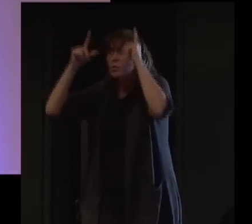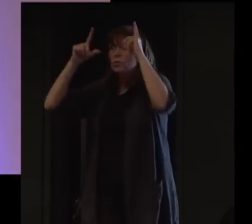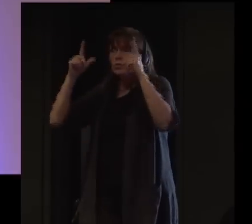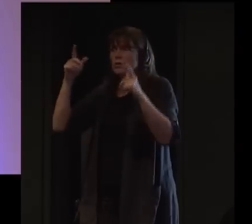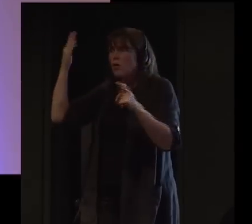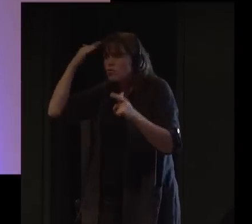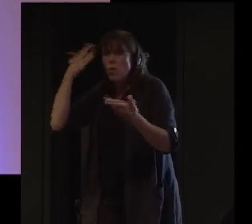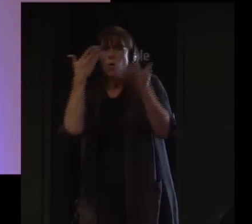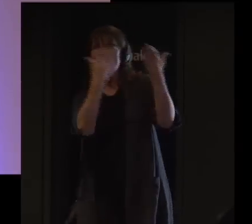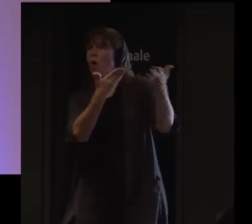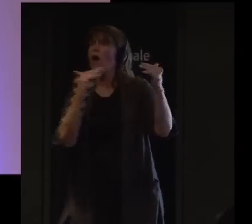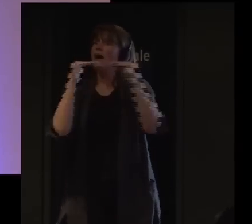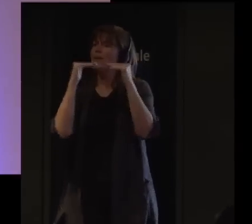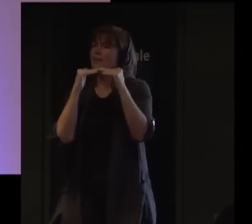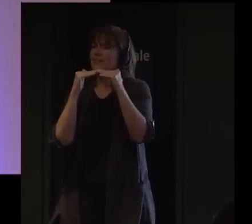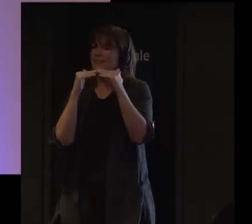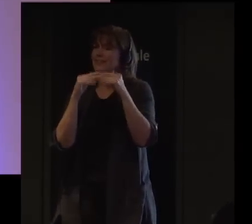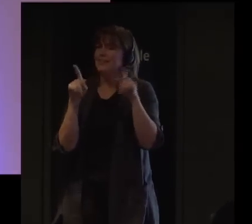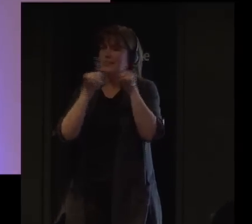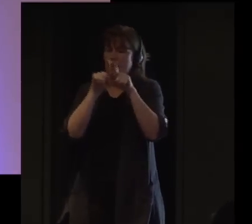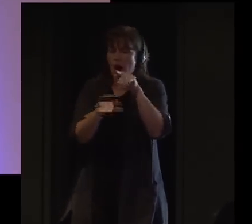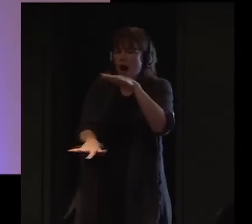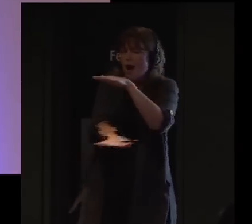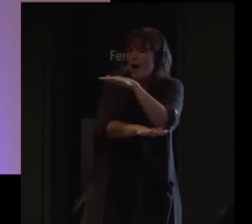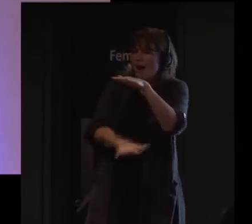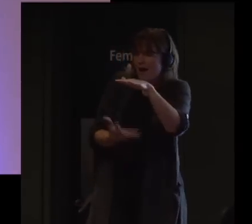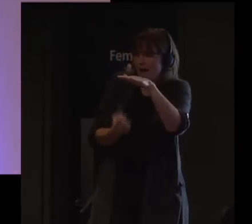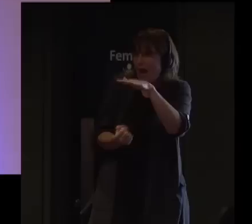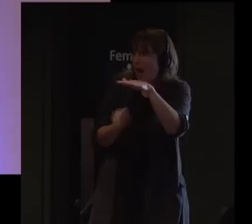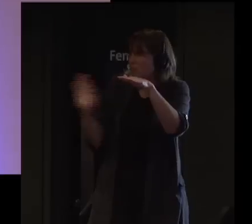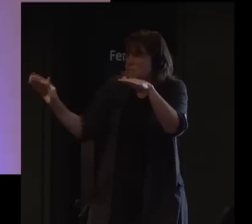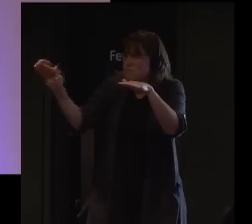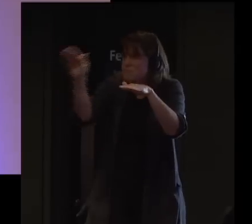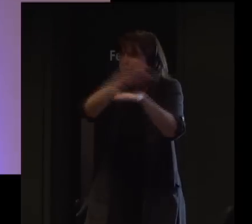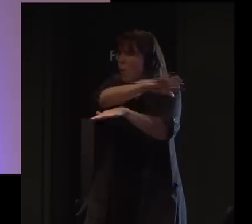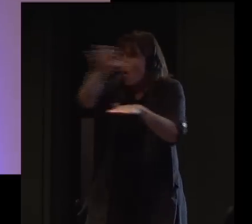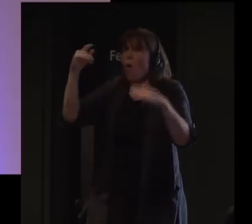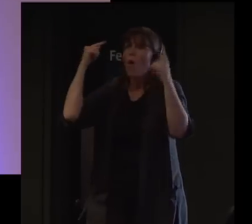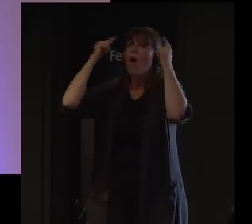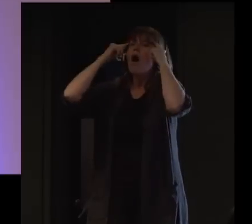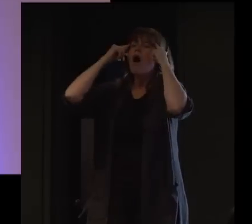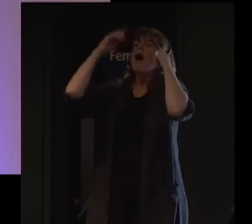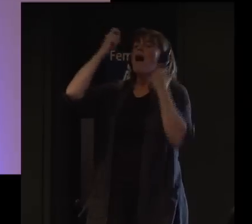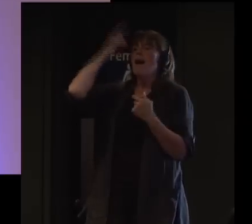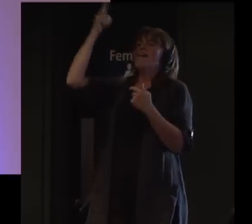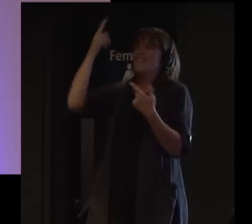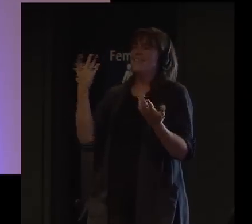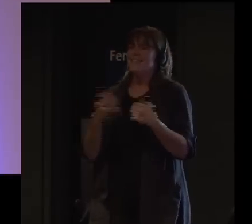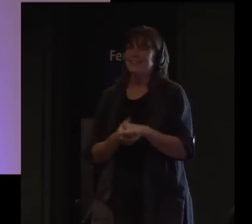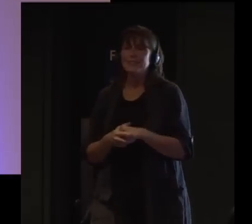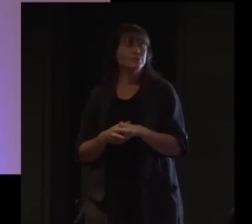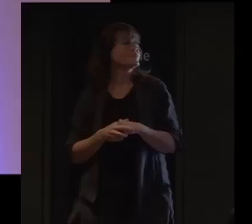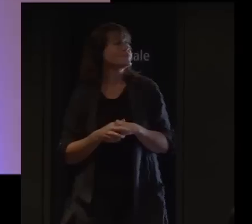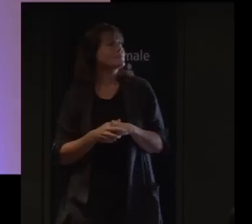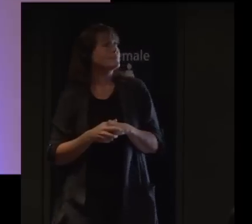population, because there is something I would like to stress as well. I've been in conferences and meetings, and I've